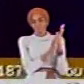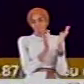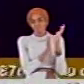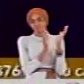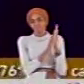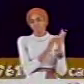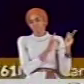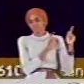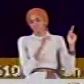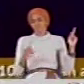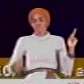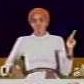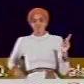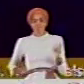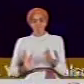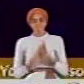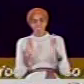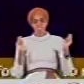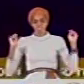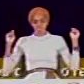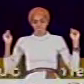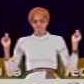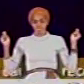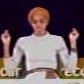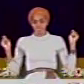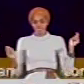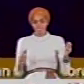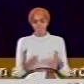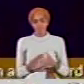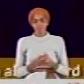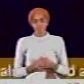Praise the Lord!